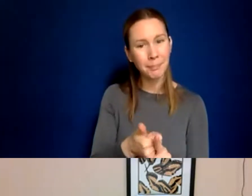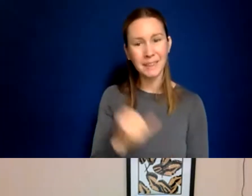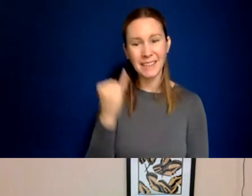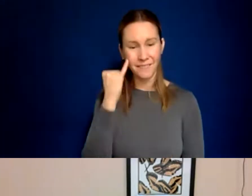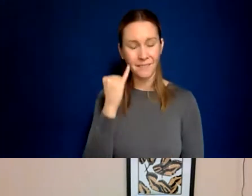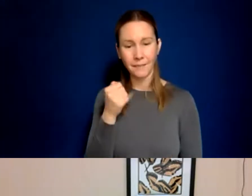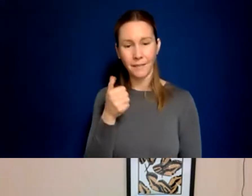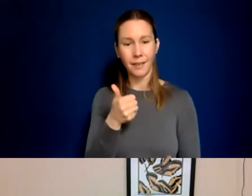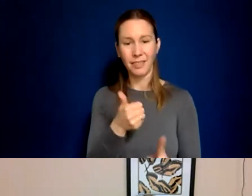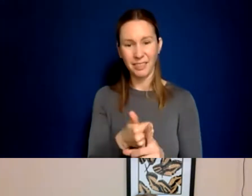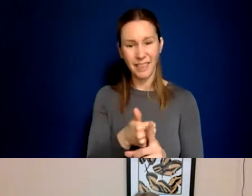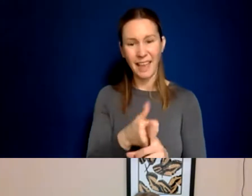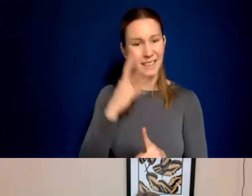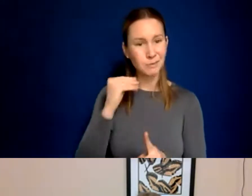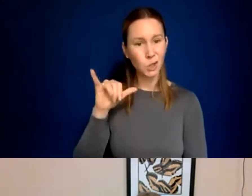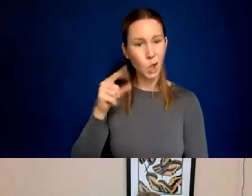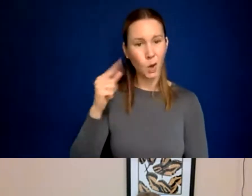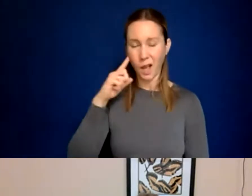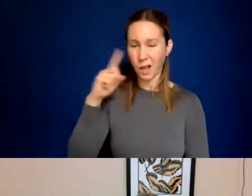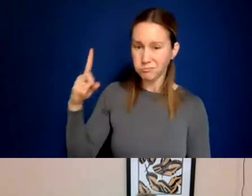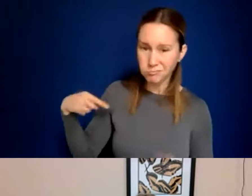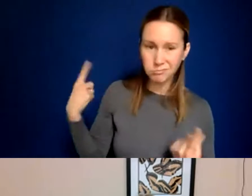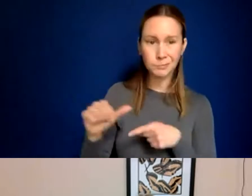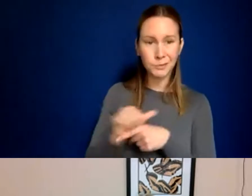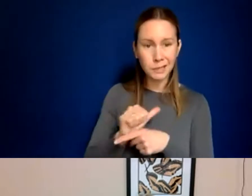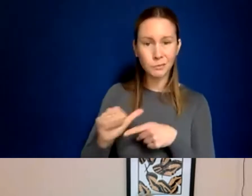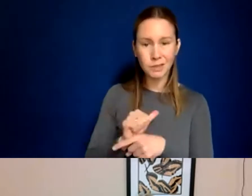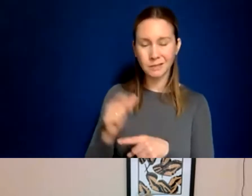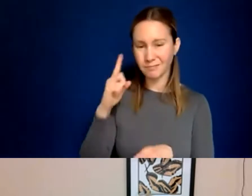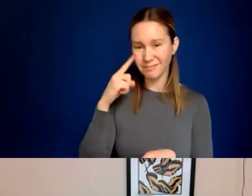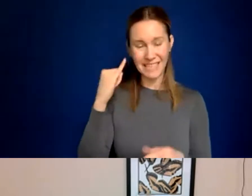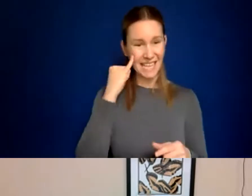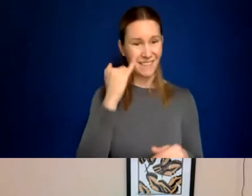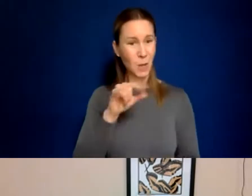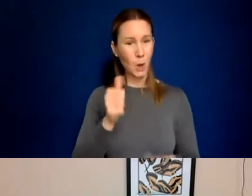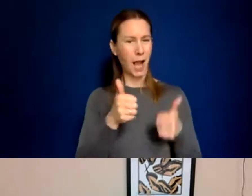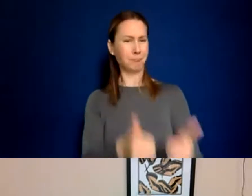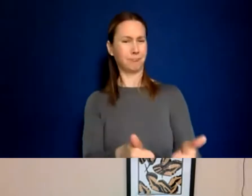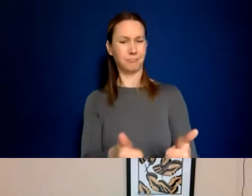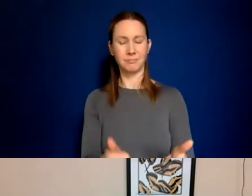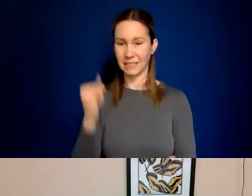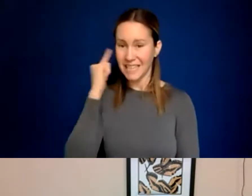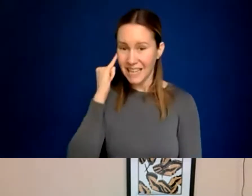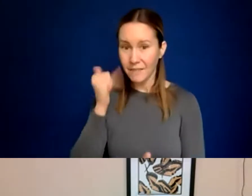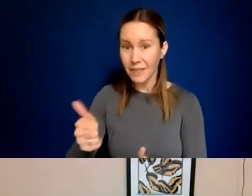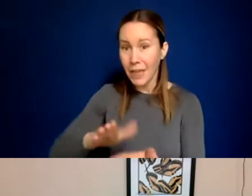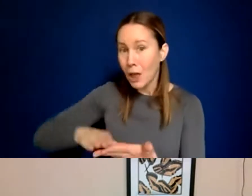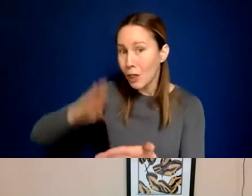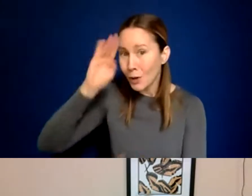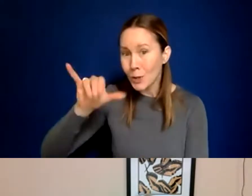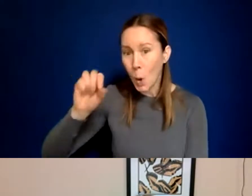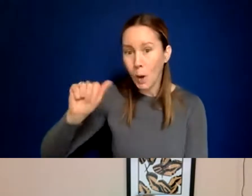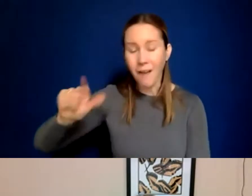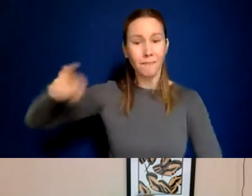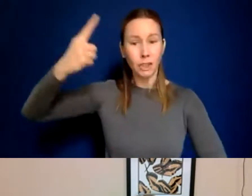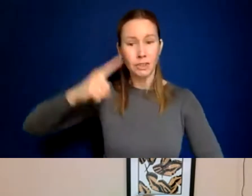forever, and if you give them yoga at when they have dementia, it's going to be great. If you're going to make them learn yoga when they've never